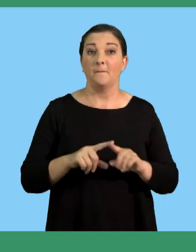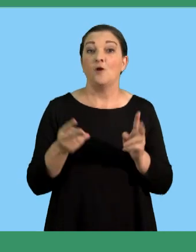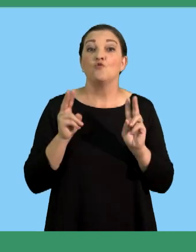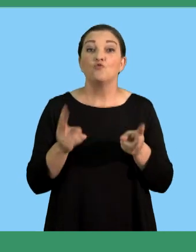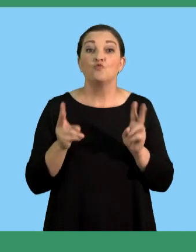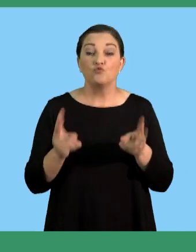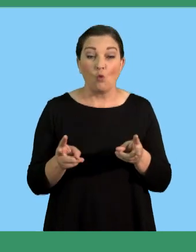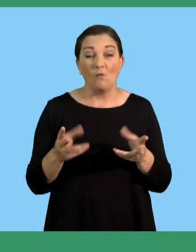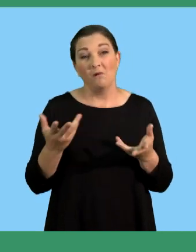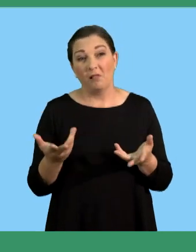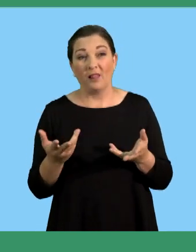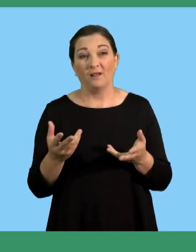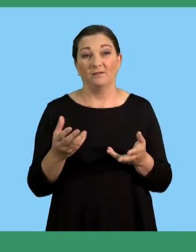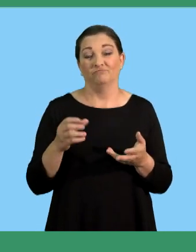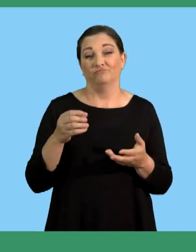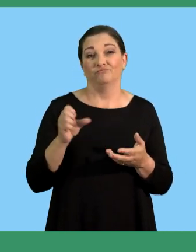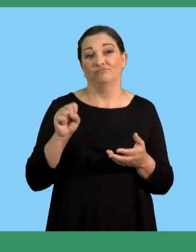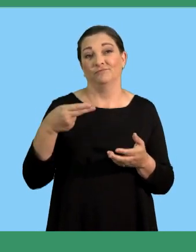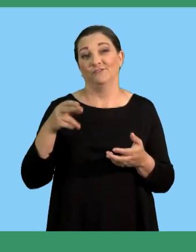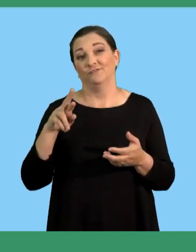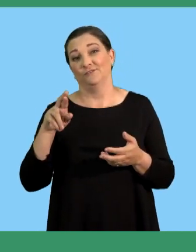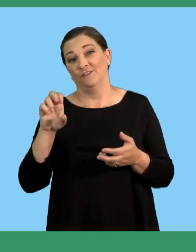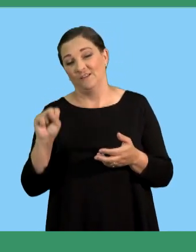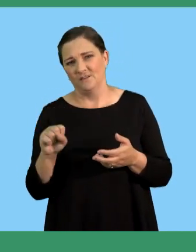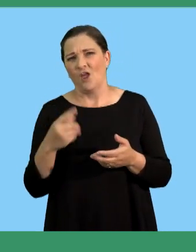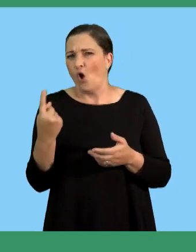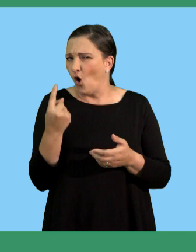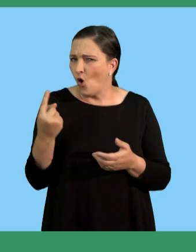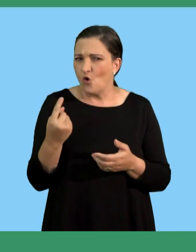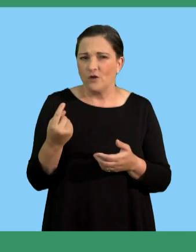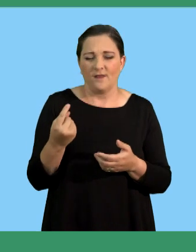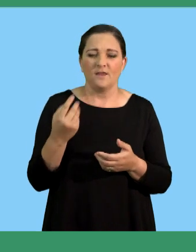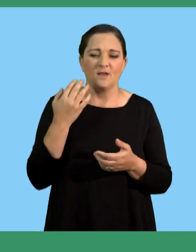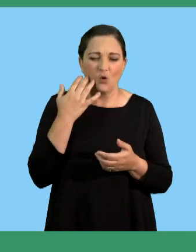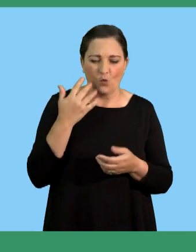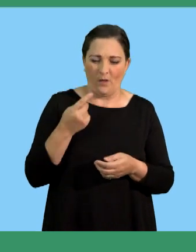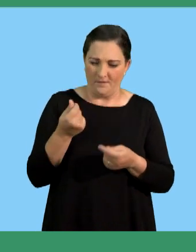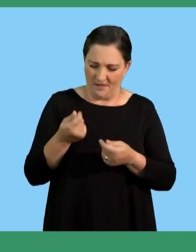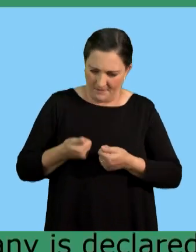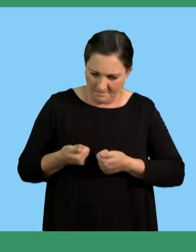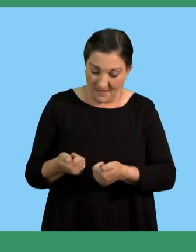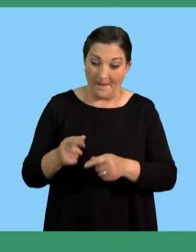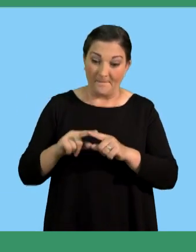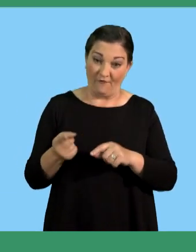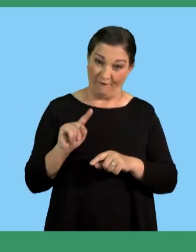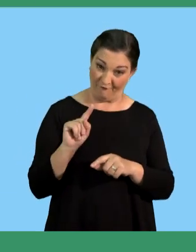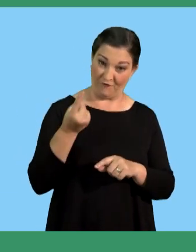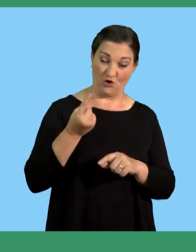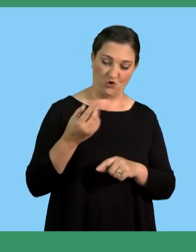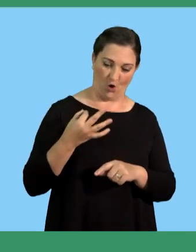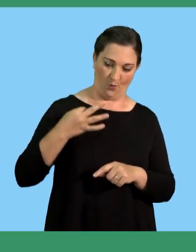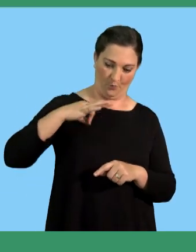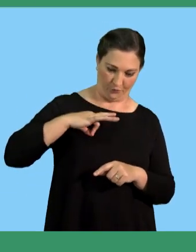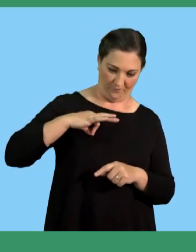Ordinary shares only receive dividends when profit is made, meaning they only receive returns when the profit is made. And